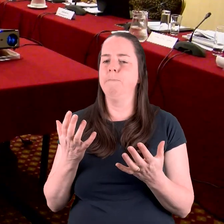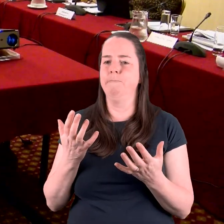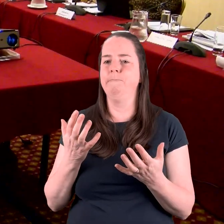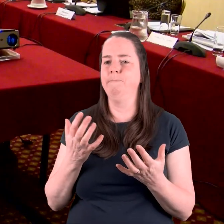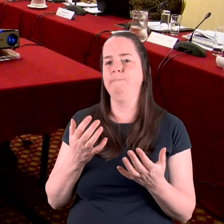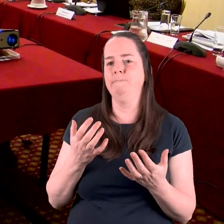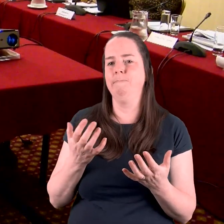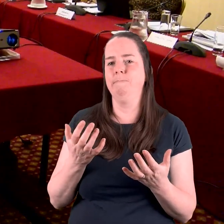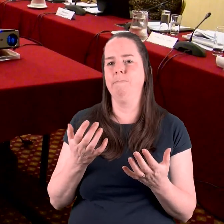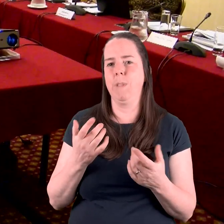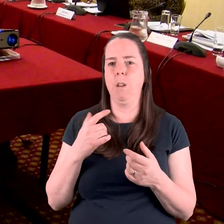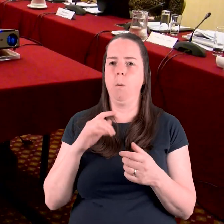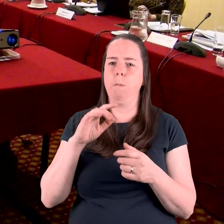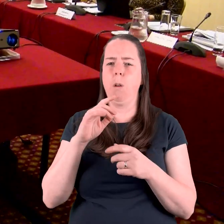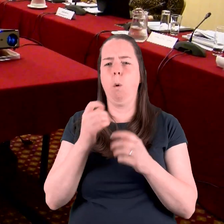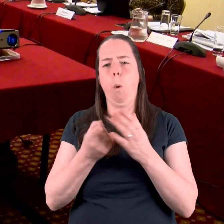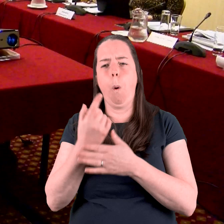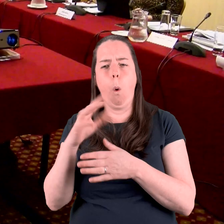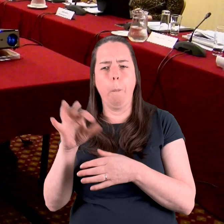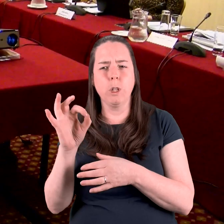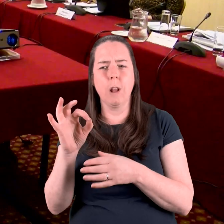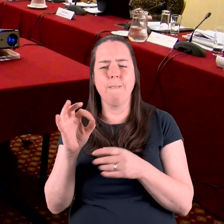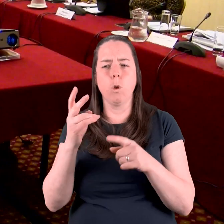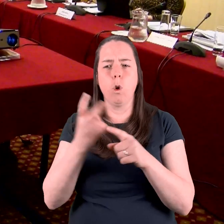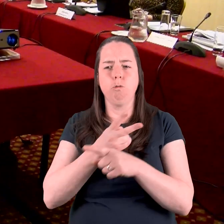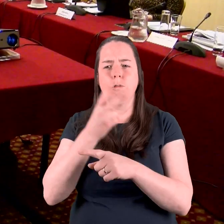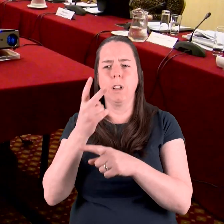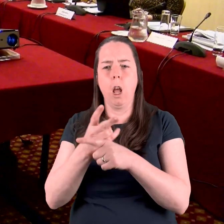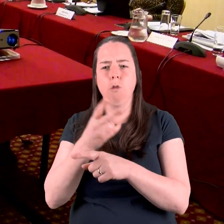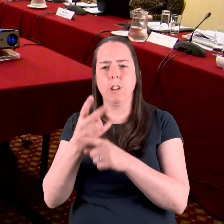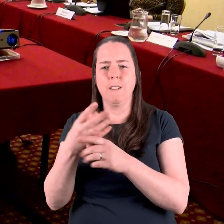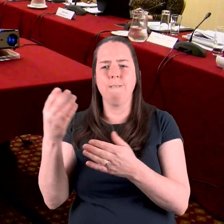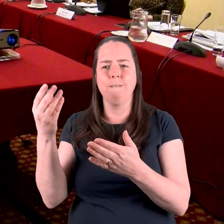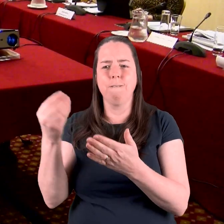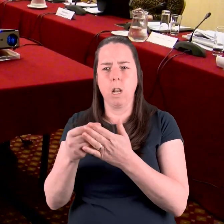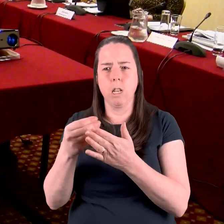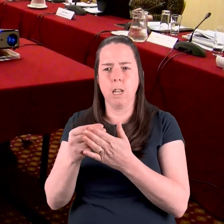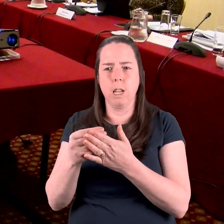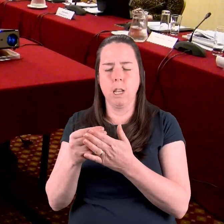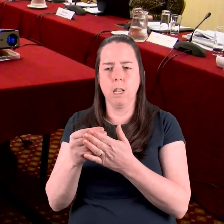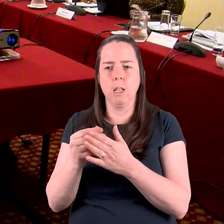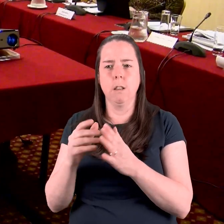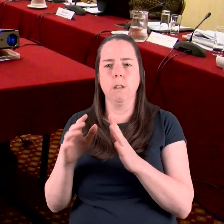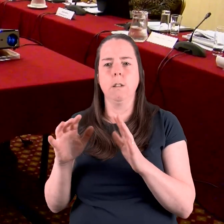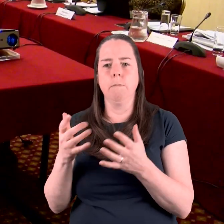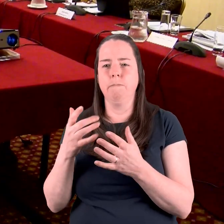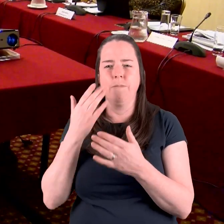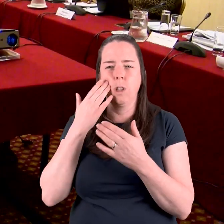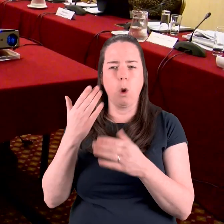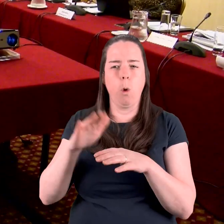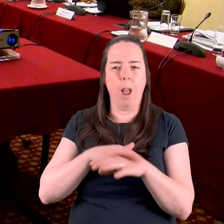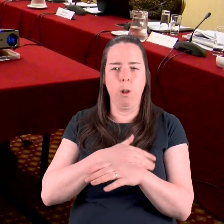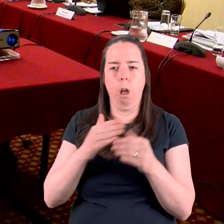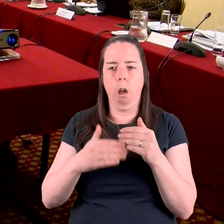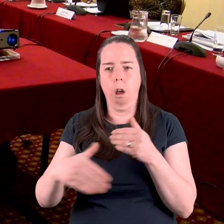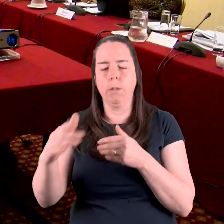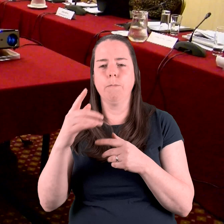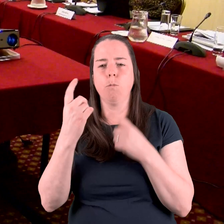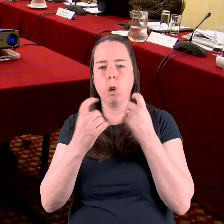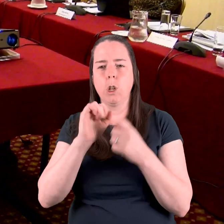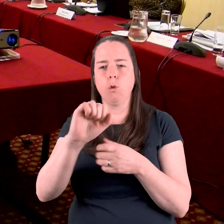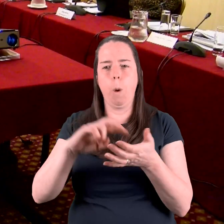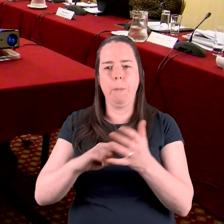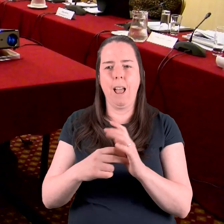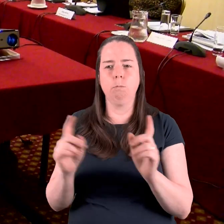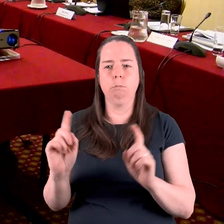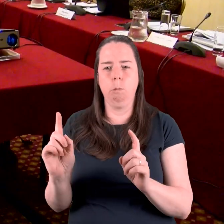absolutely fantastic. Given that there may be an option for recurrent, well, there'll be some recurrent funding, but we don't know for how